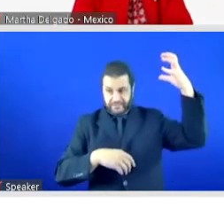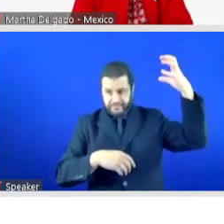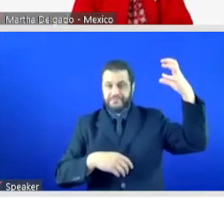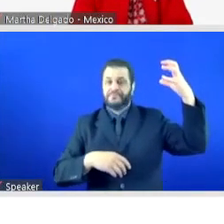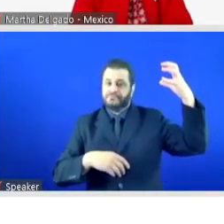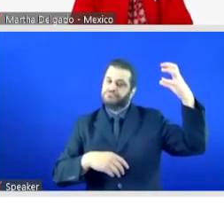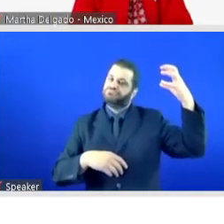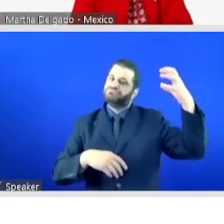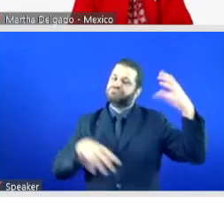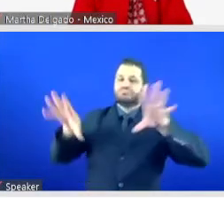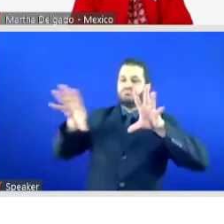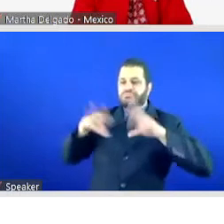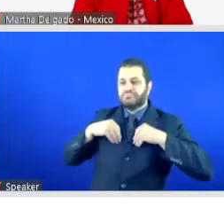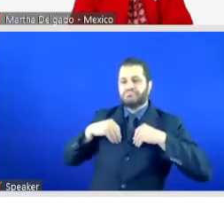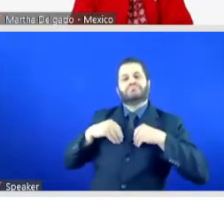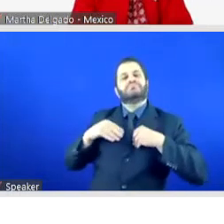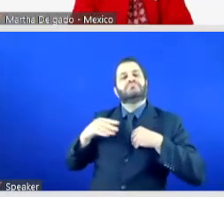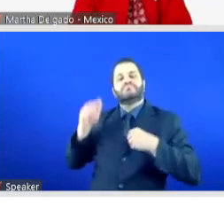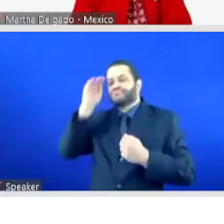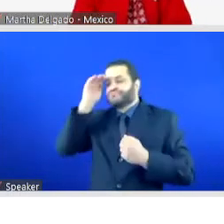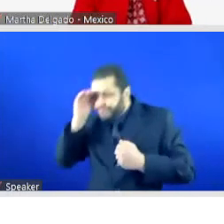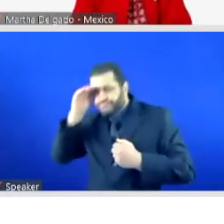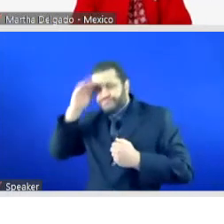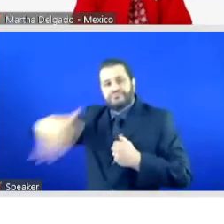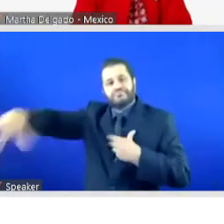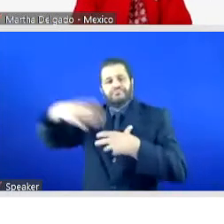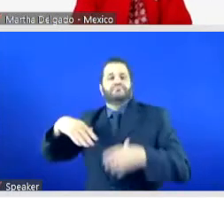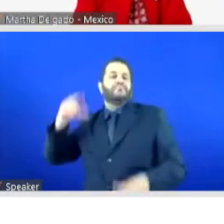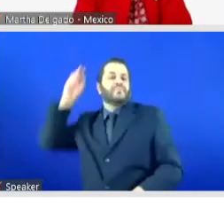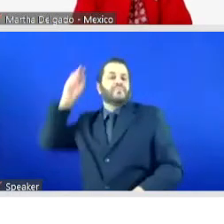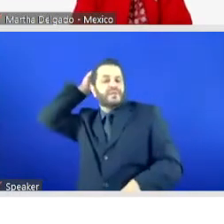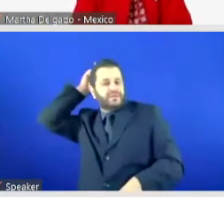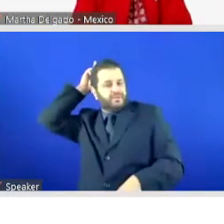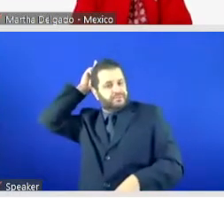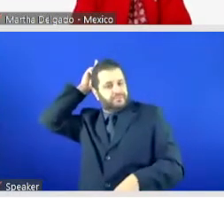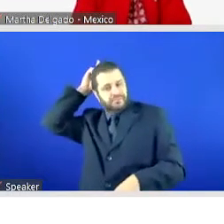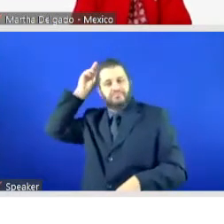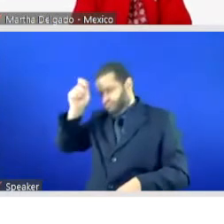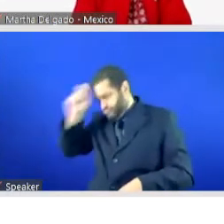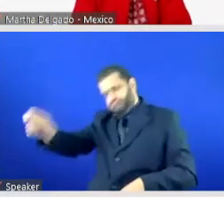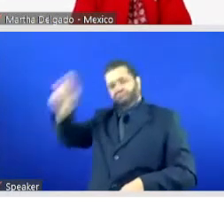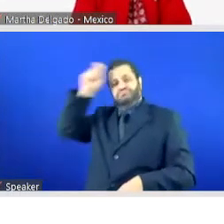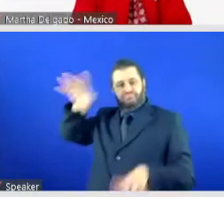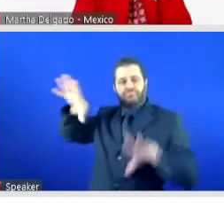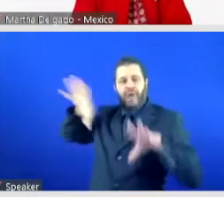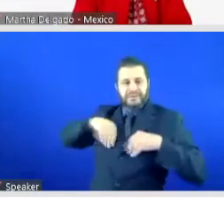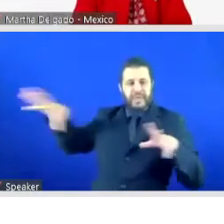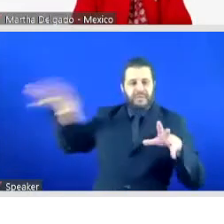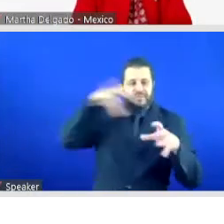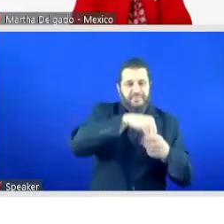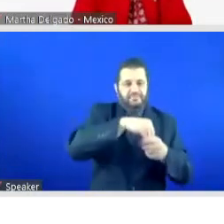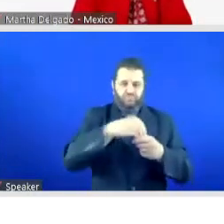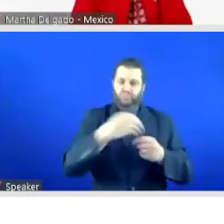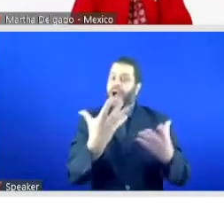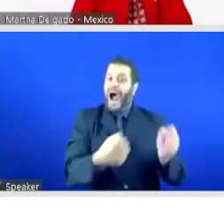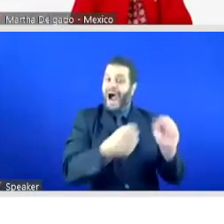very important. Living harmony with nature is very important. And that's why indigenous women, wherever we've been and the ones we've been